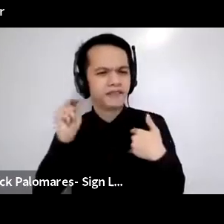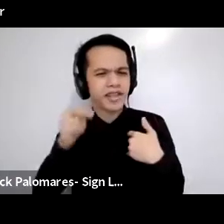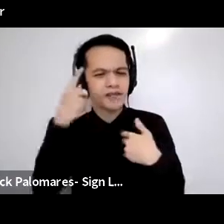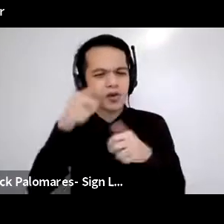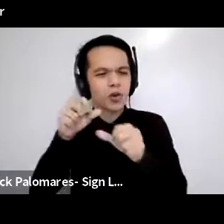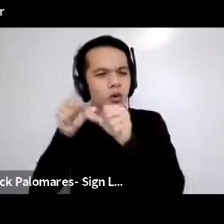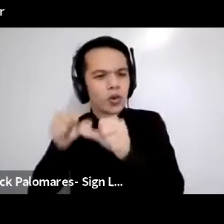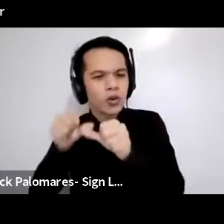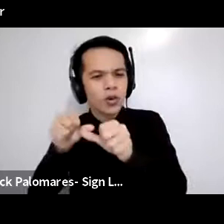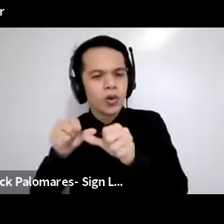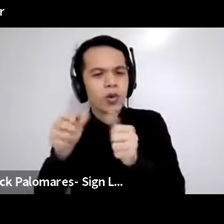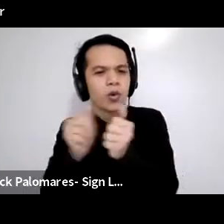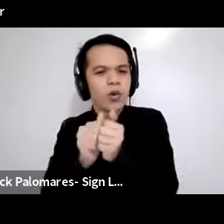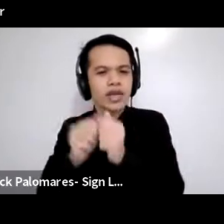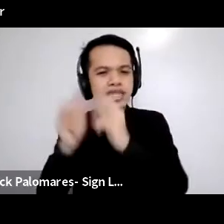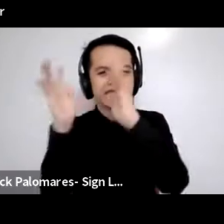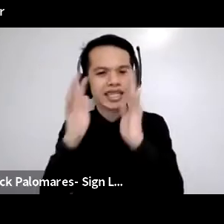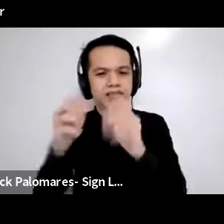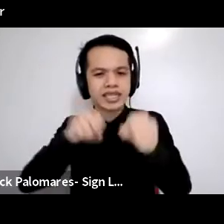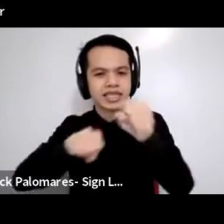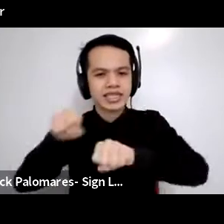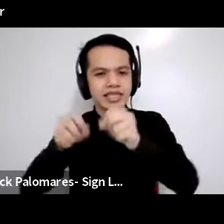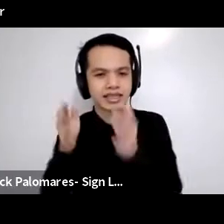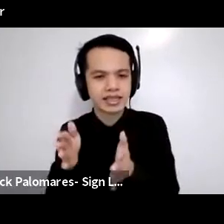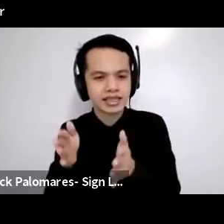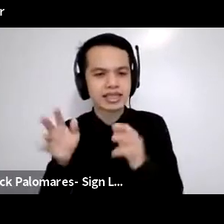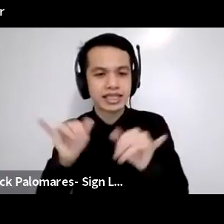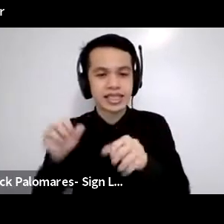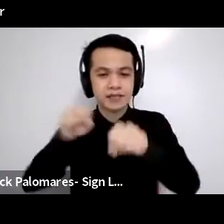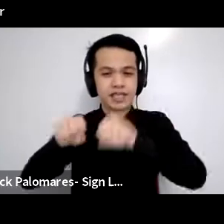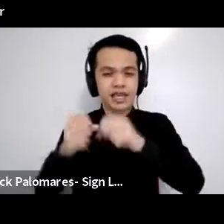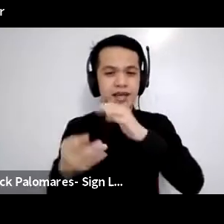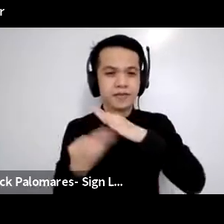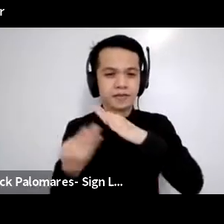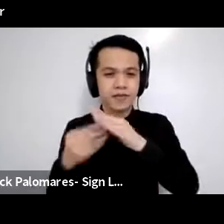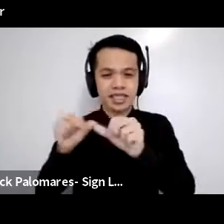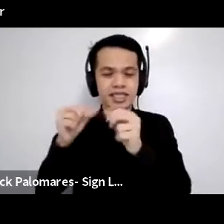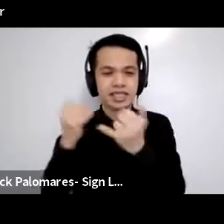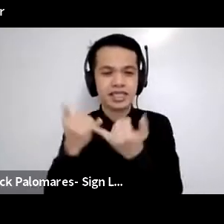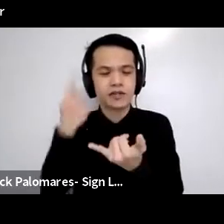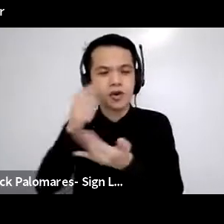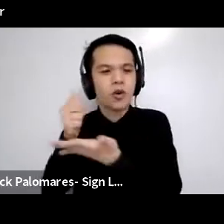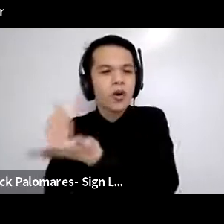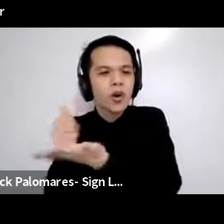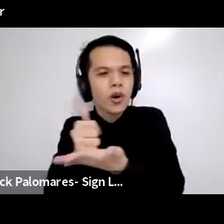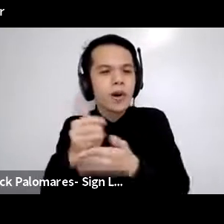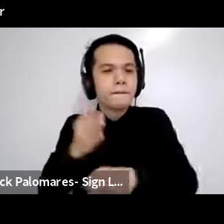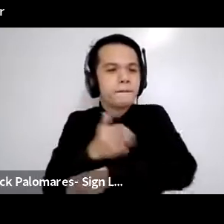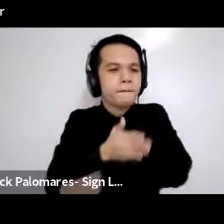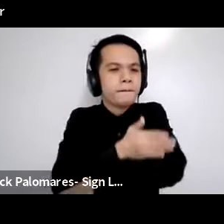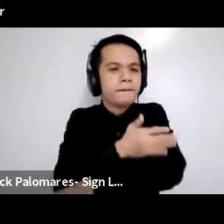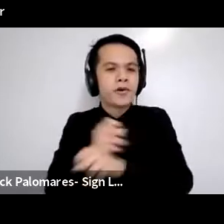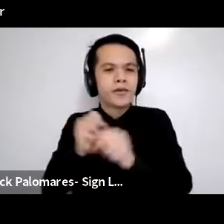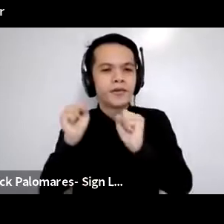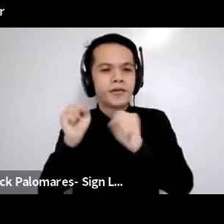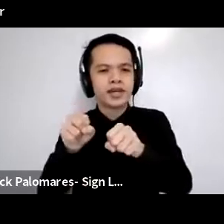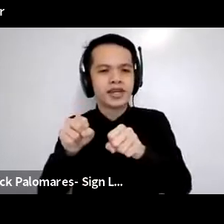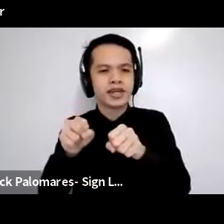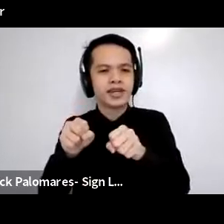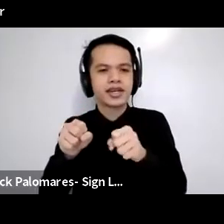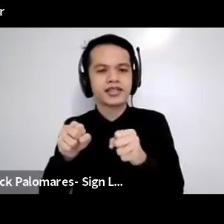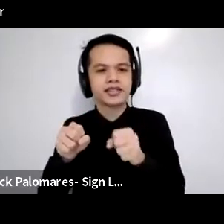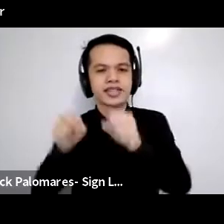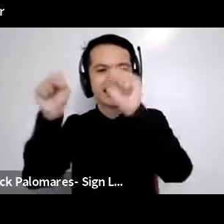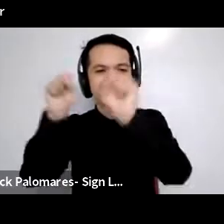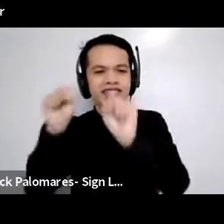working with climate scientists and science-based agencies to help improve our ability to project seasonal